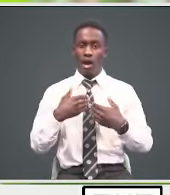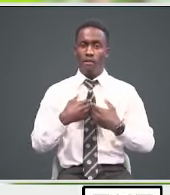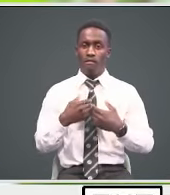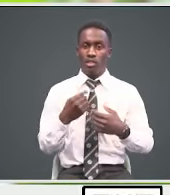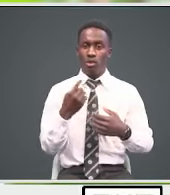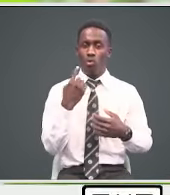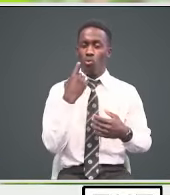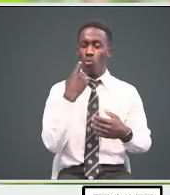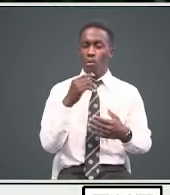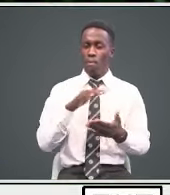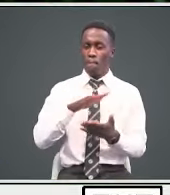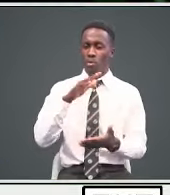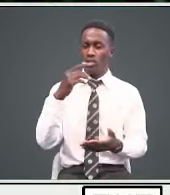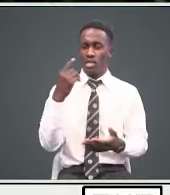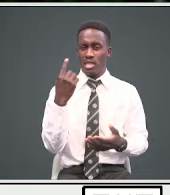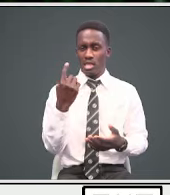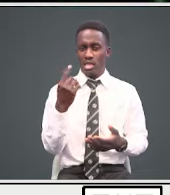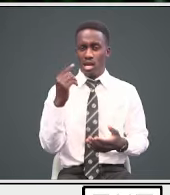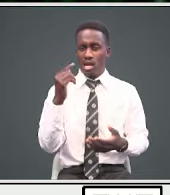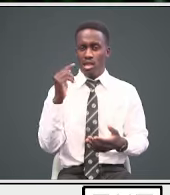shillings she saved in the Sacco.